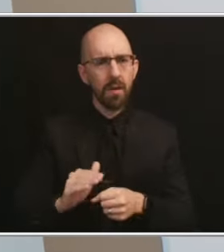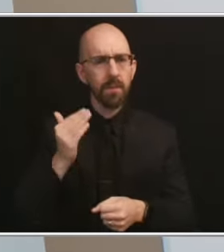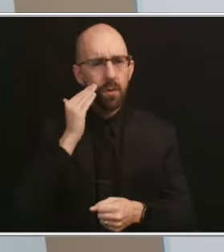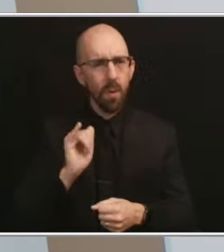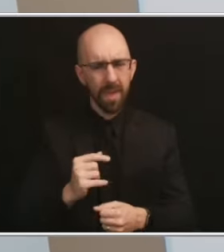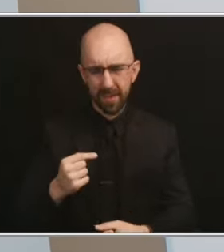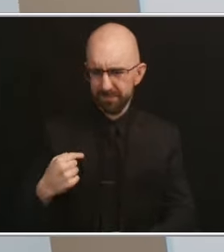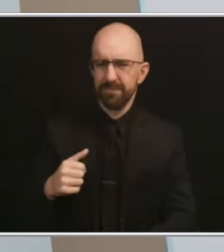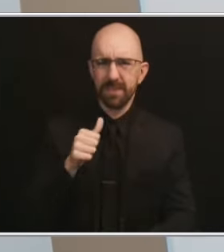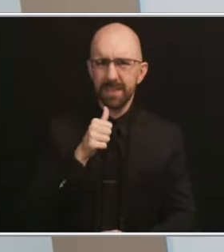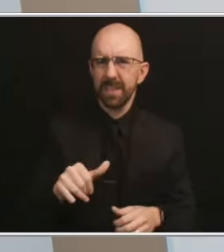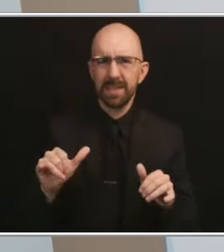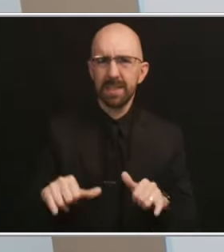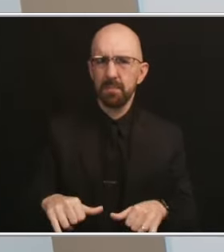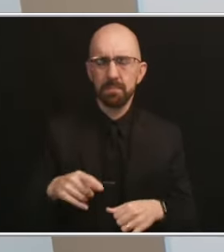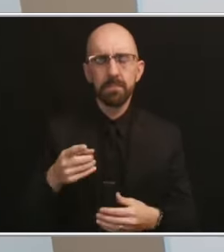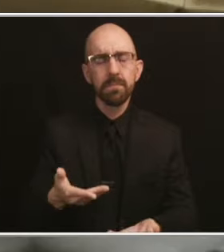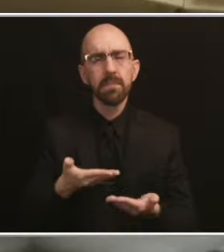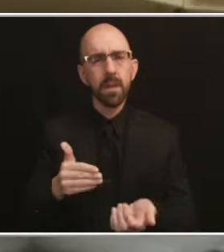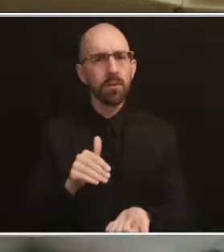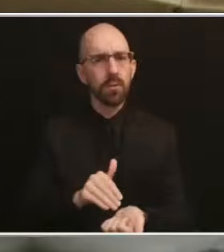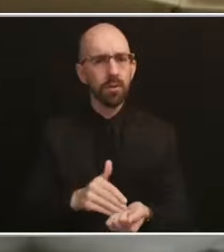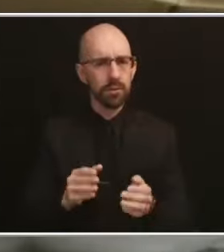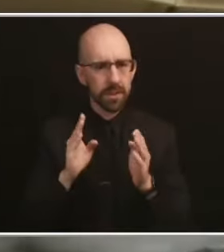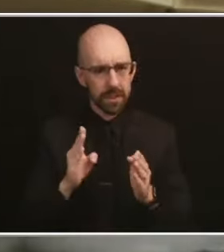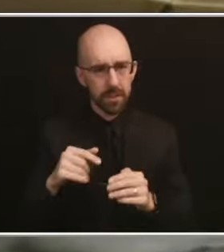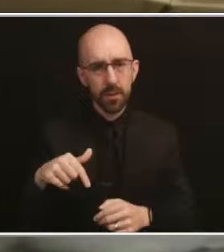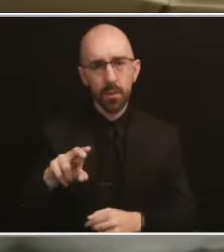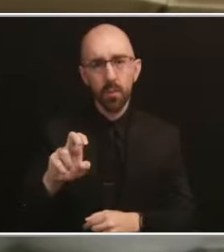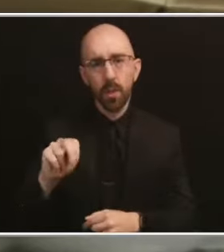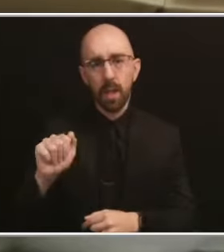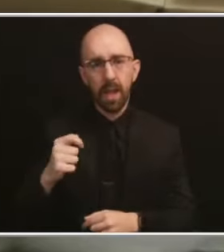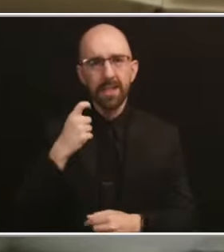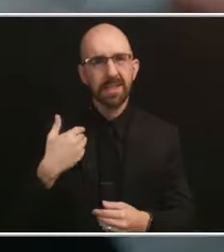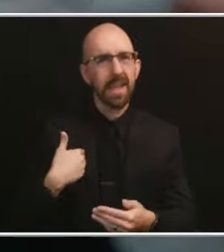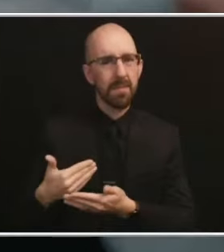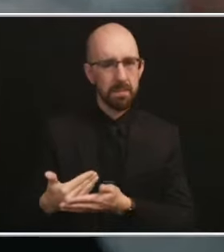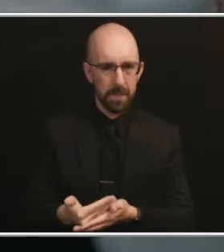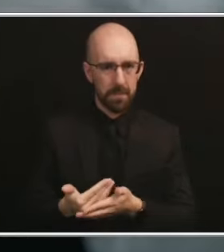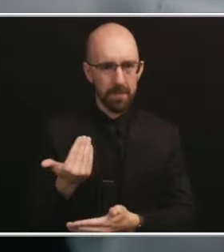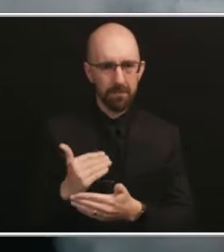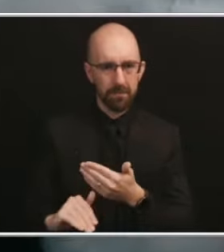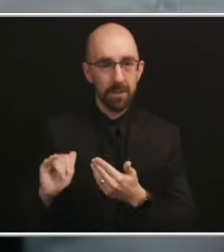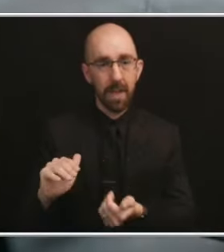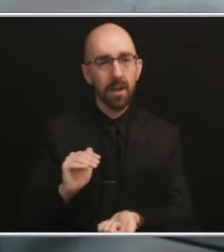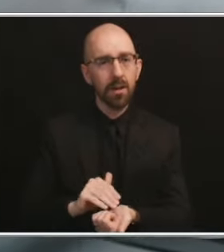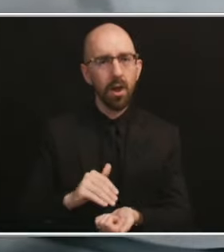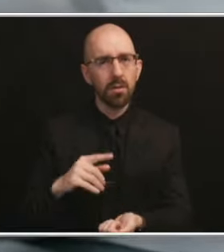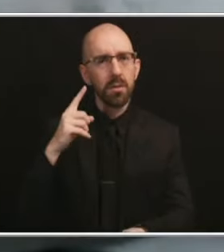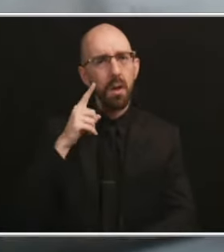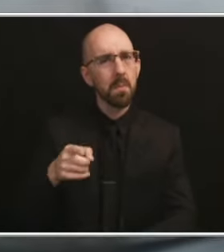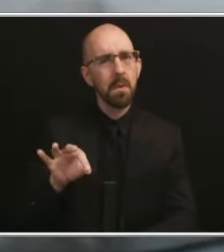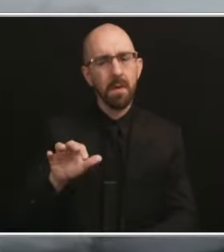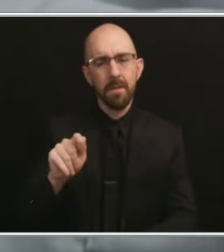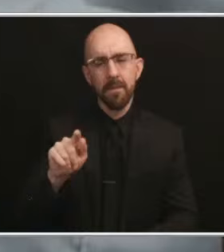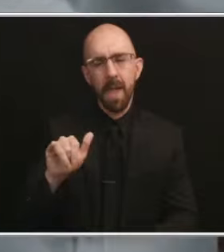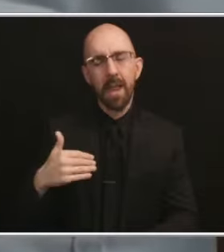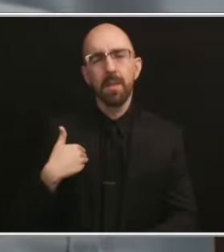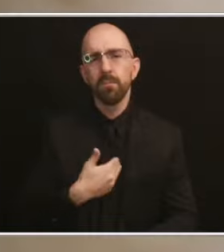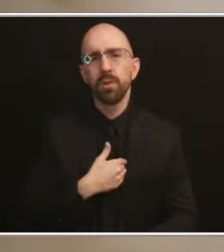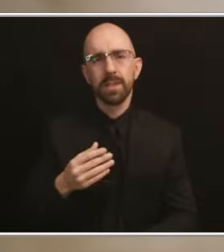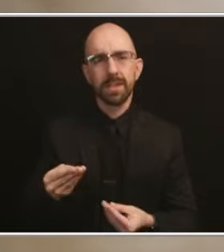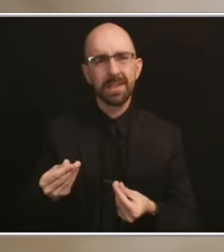She brought it to her doctor's attention. Quina had just had a baby. That doctor chalked it up to fatty breast tissue, or